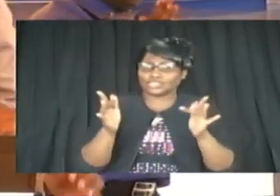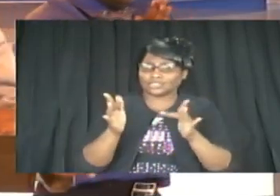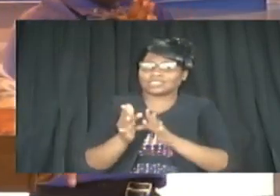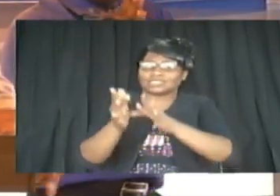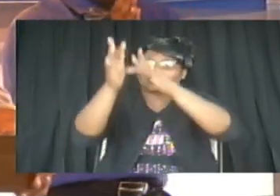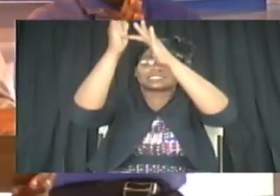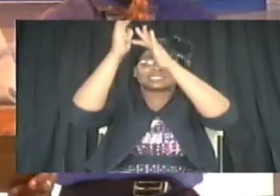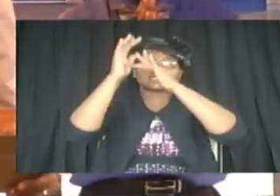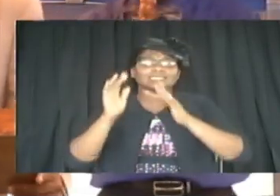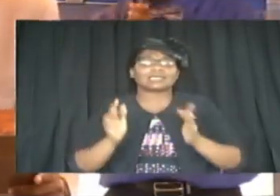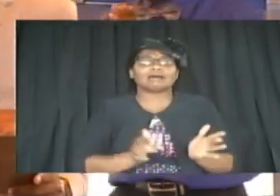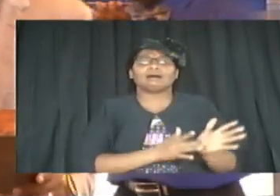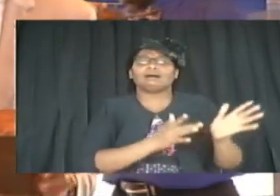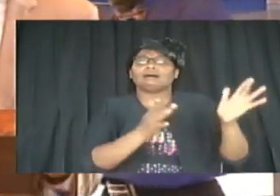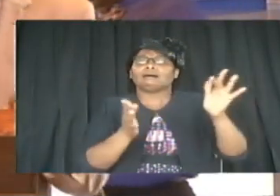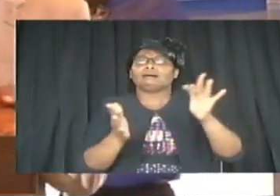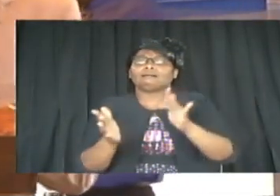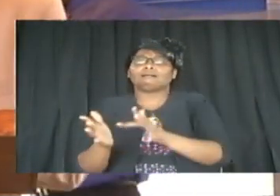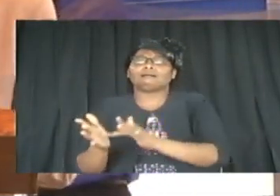Jesus.